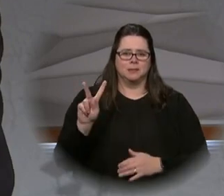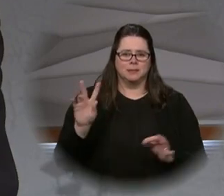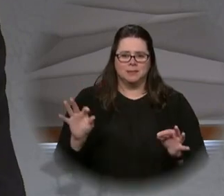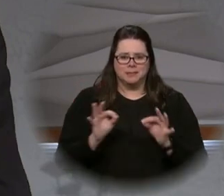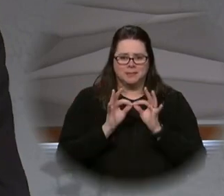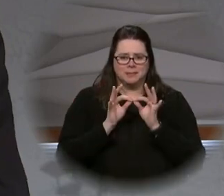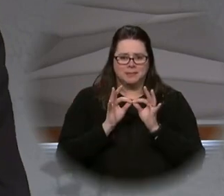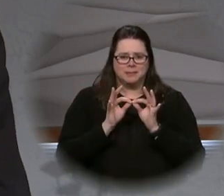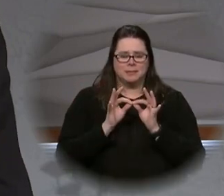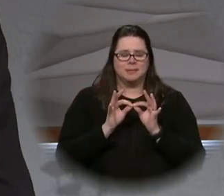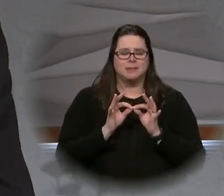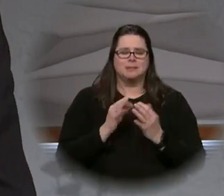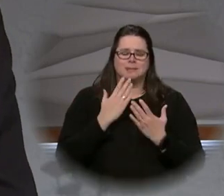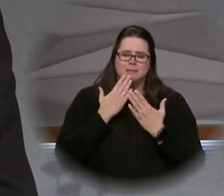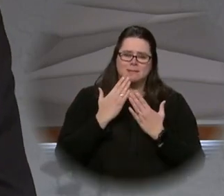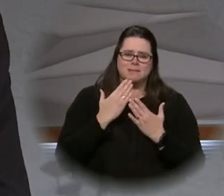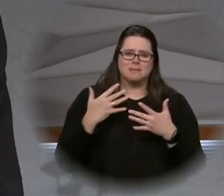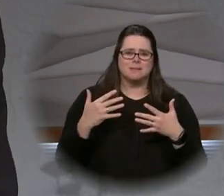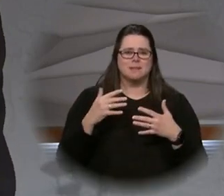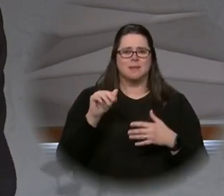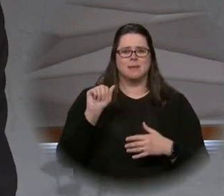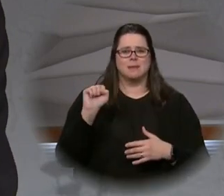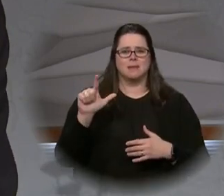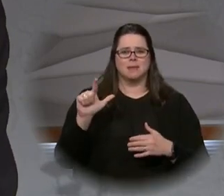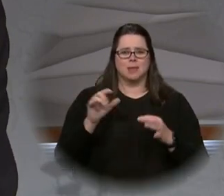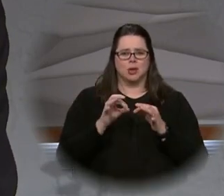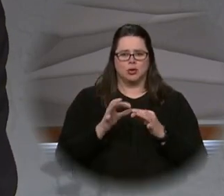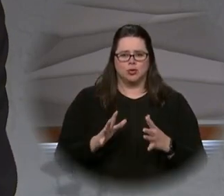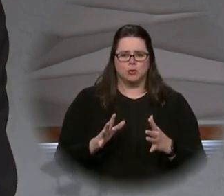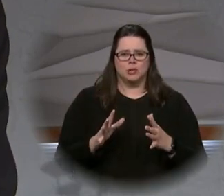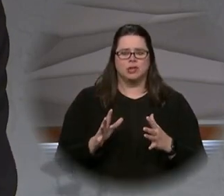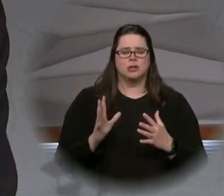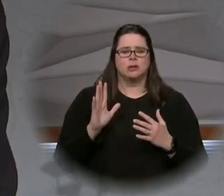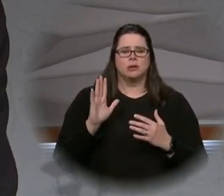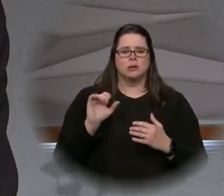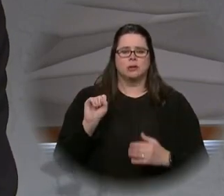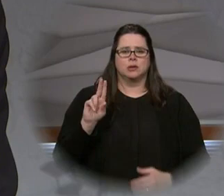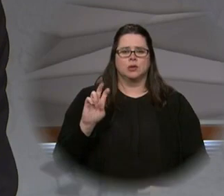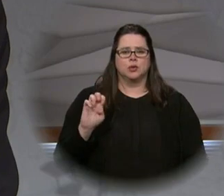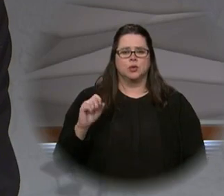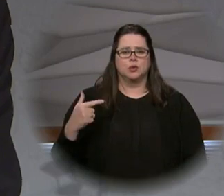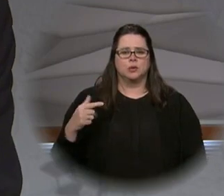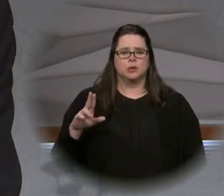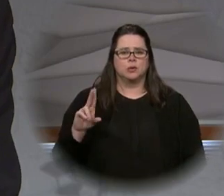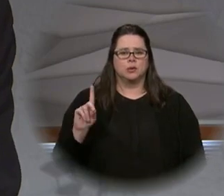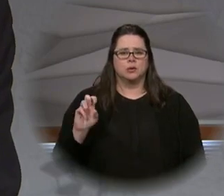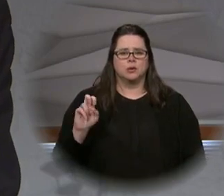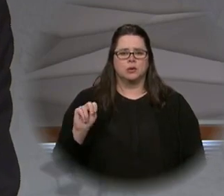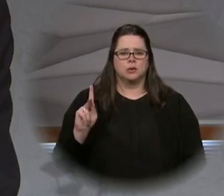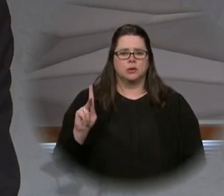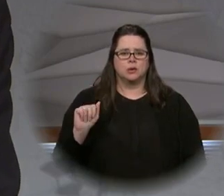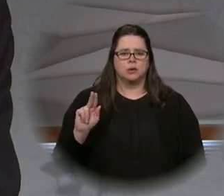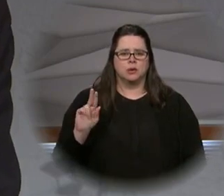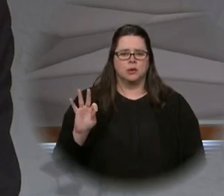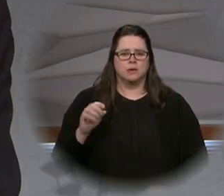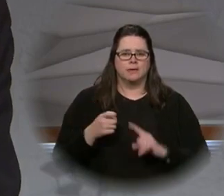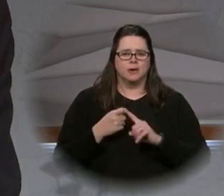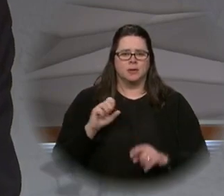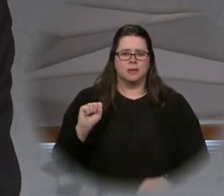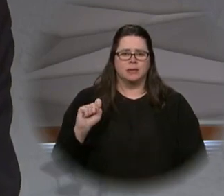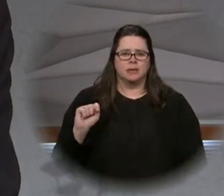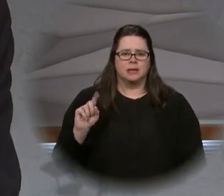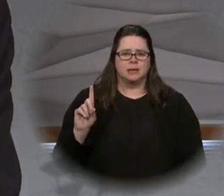mass. Thanks to the American Sign Language interpretation of Sue Gudenkoff of St. Denis Parish